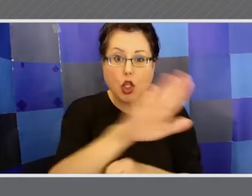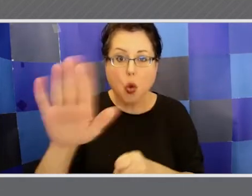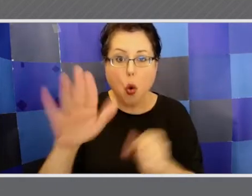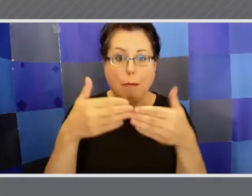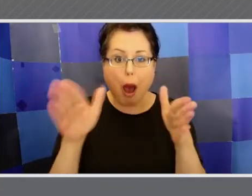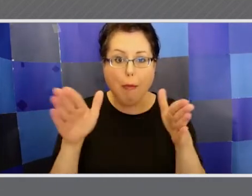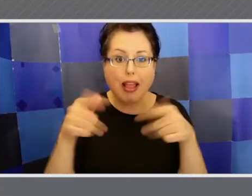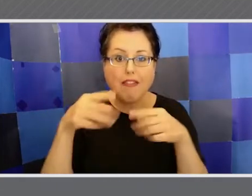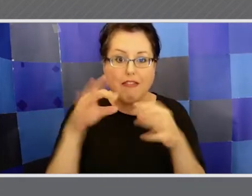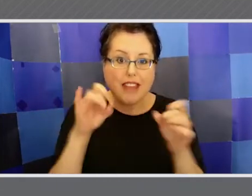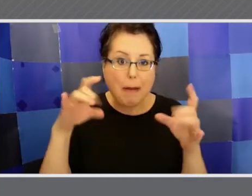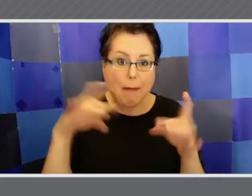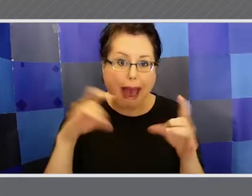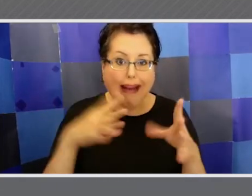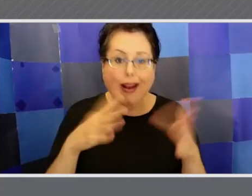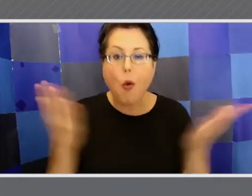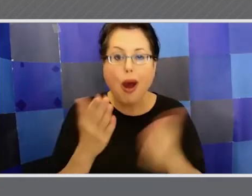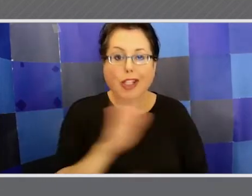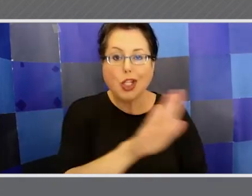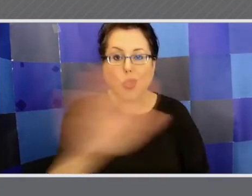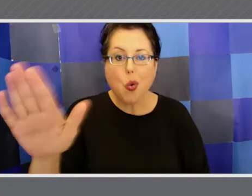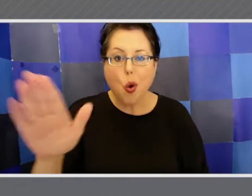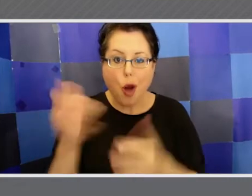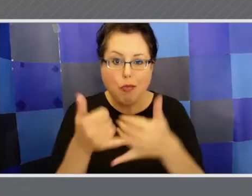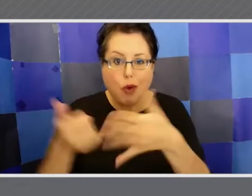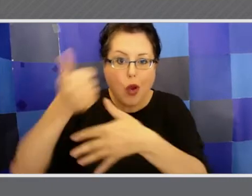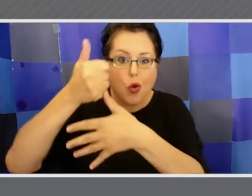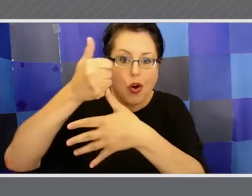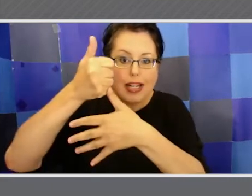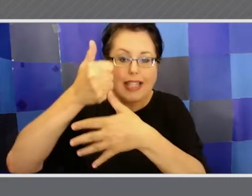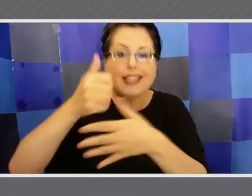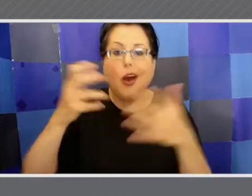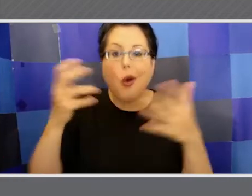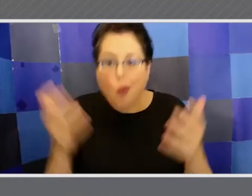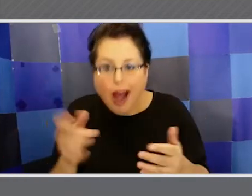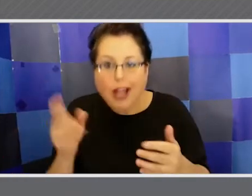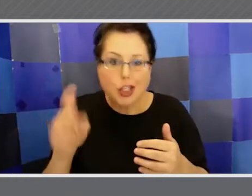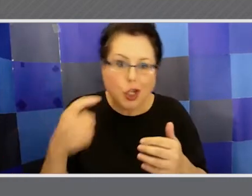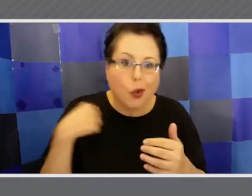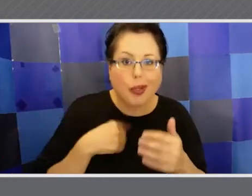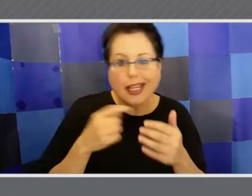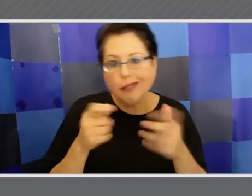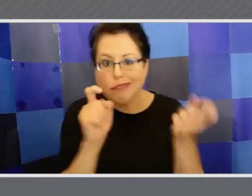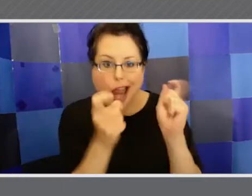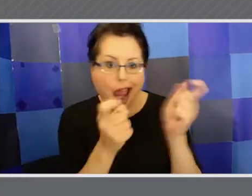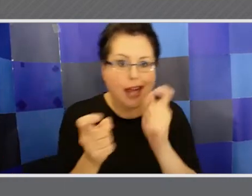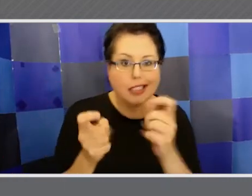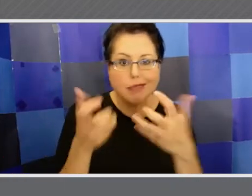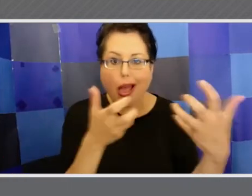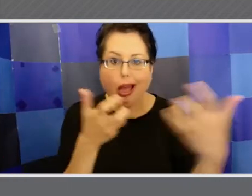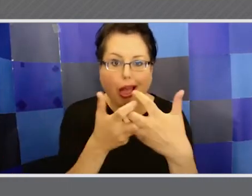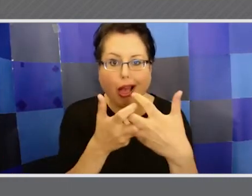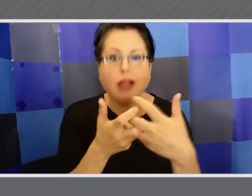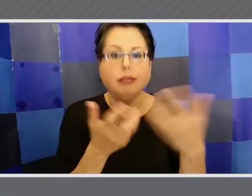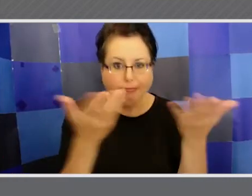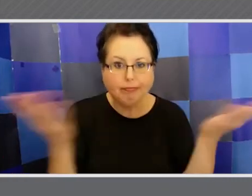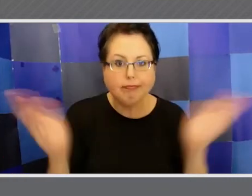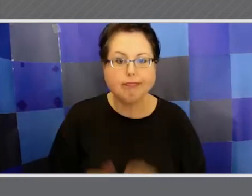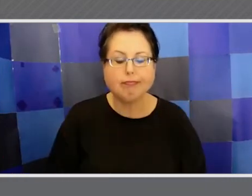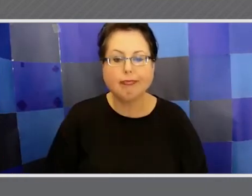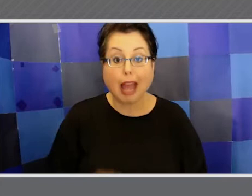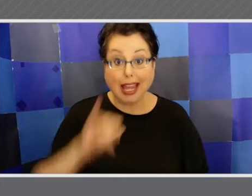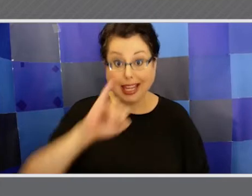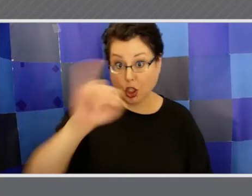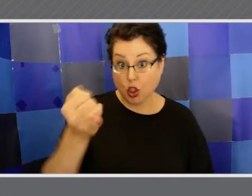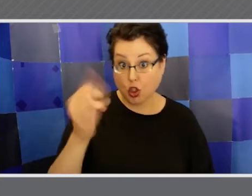what priorities should be emphasized, re-emphasized, shifted, et cetera. In